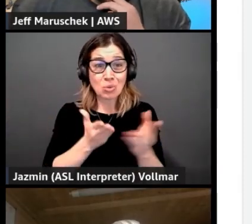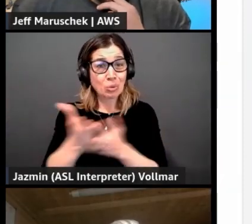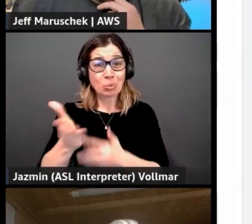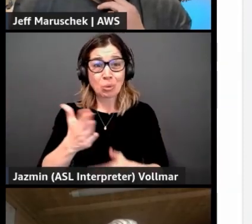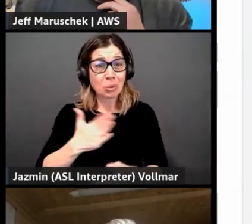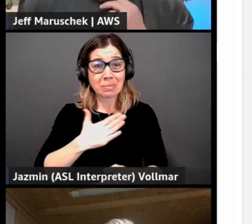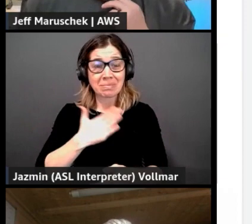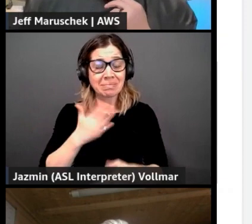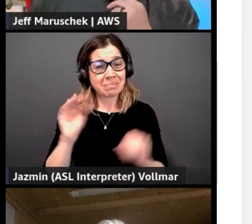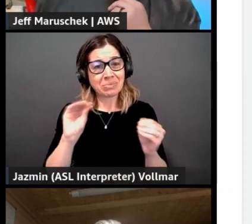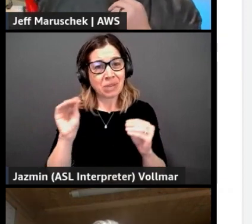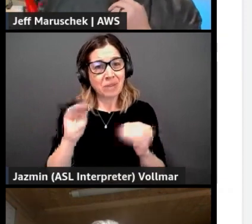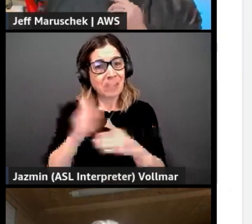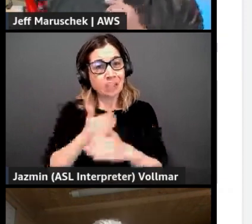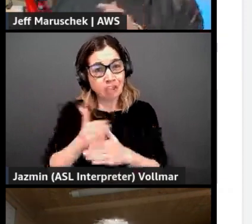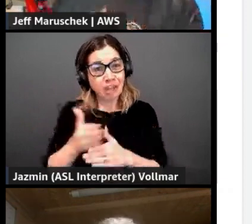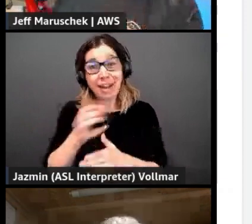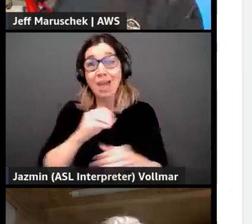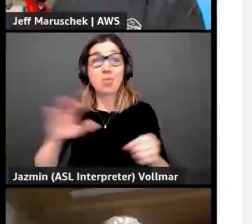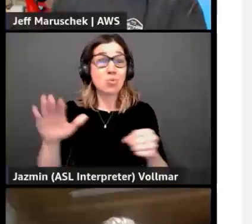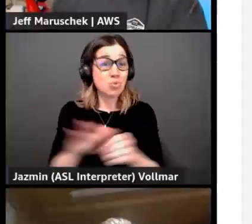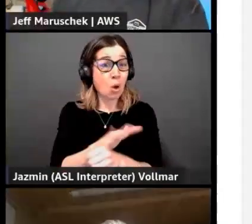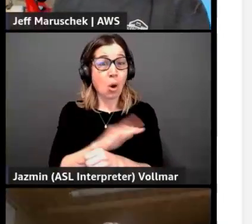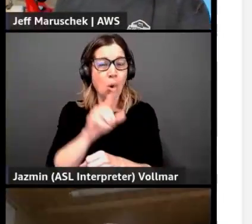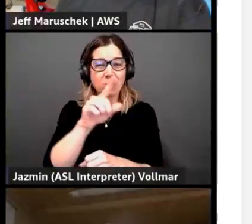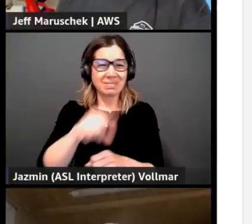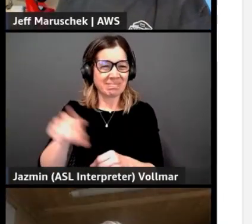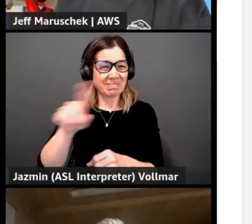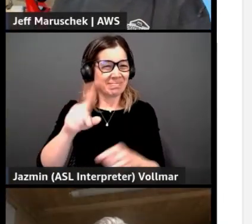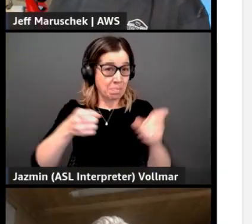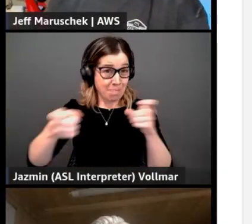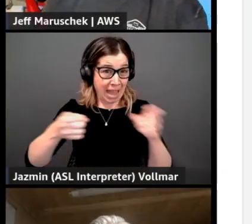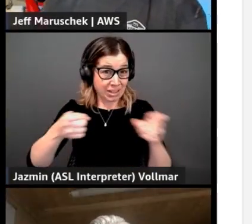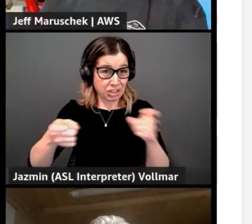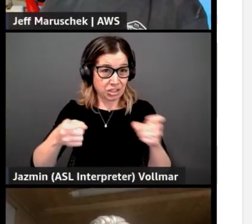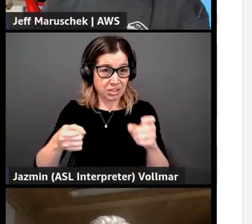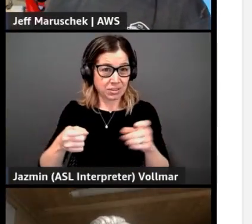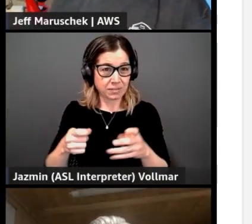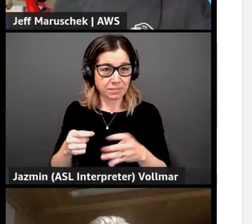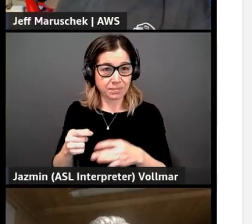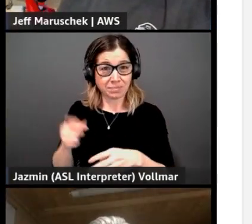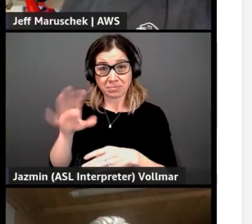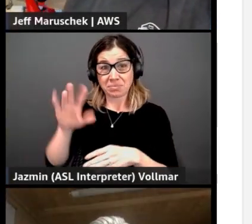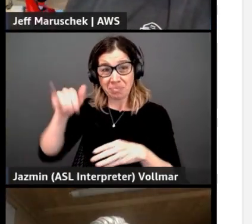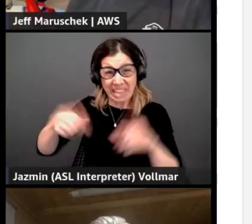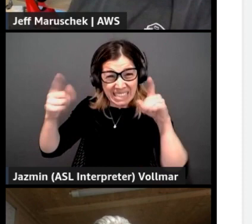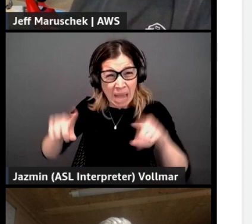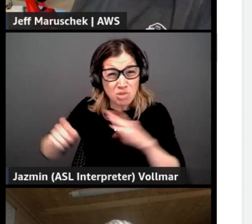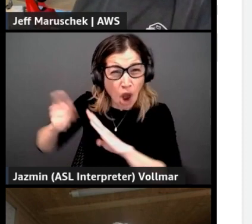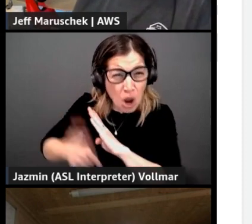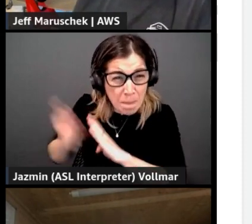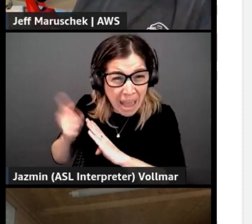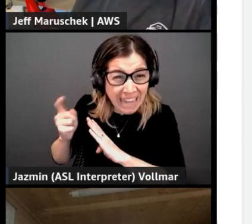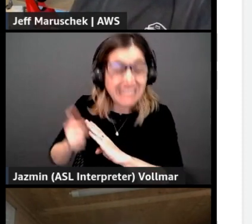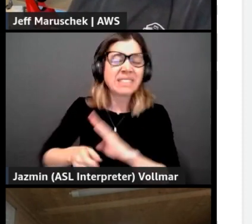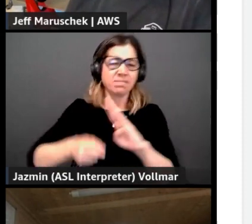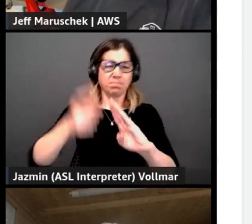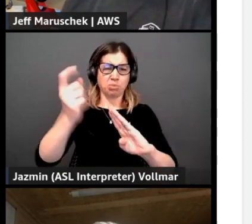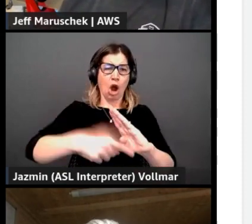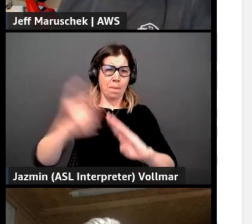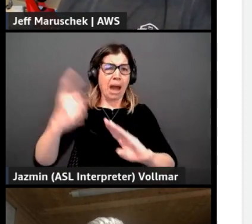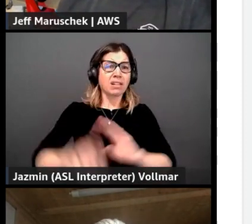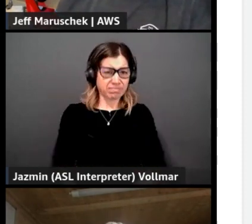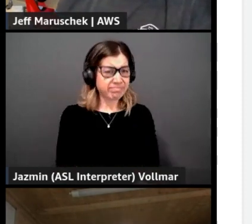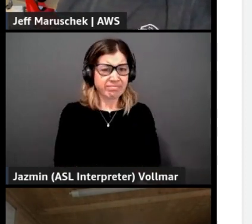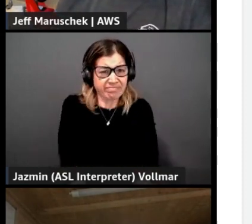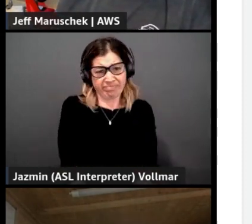no, not through shared, and the entire sending is going through managed. So it's giving And you this happens automatically, Glenn. automatically. You don't have to do